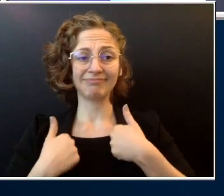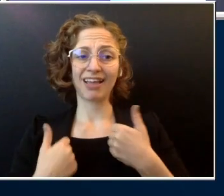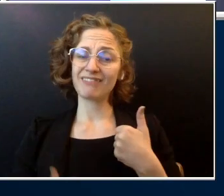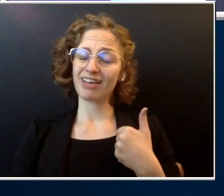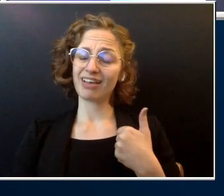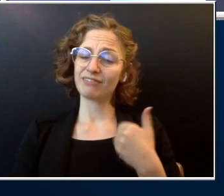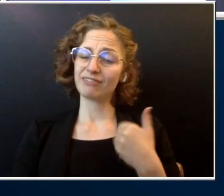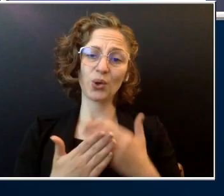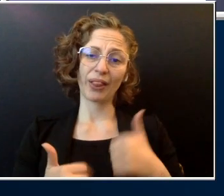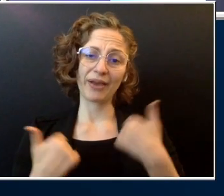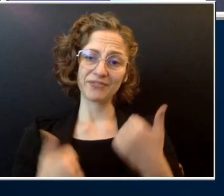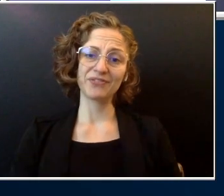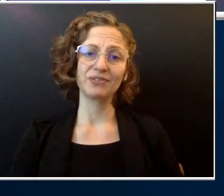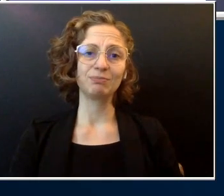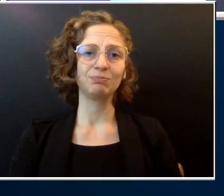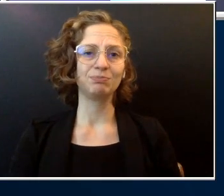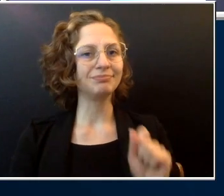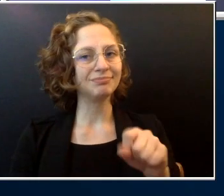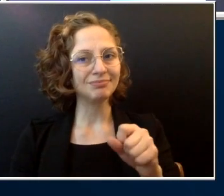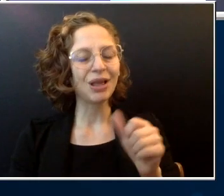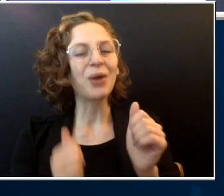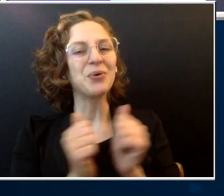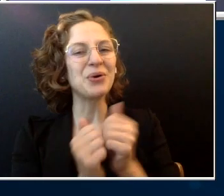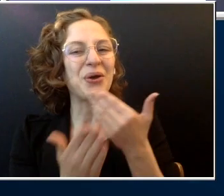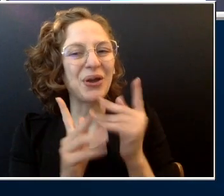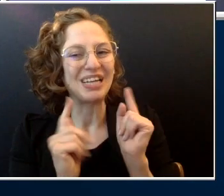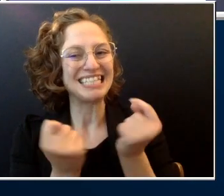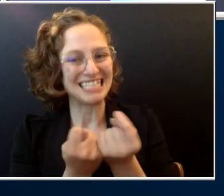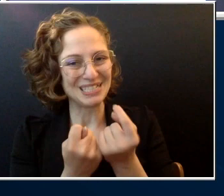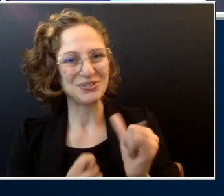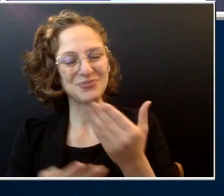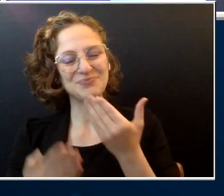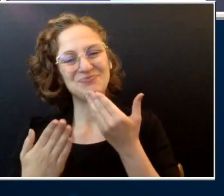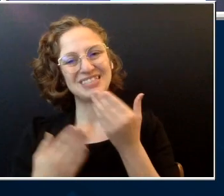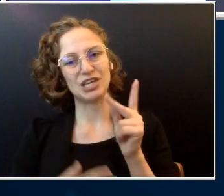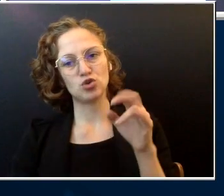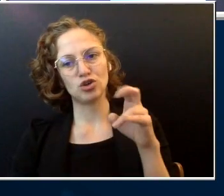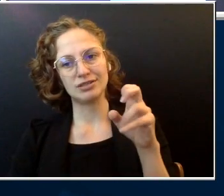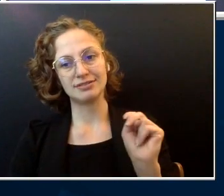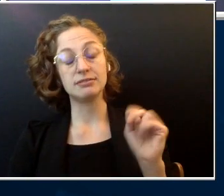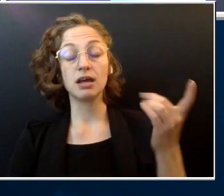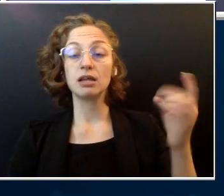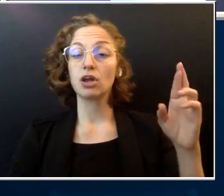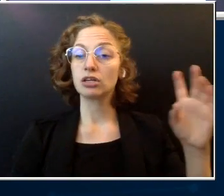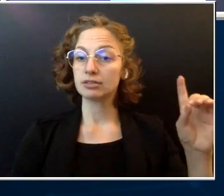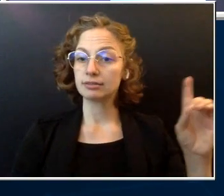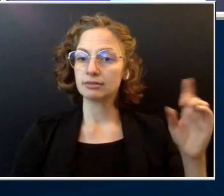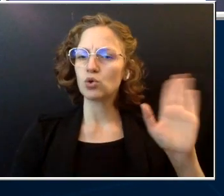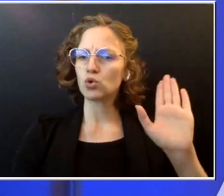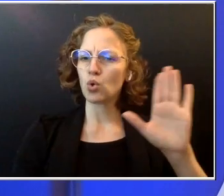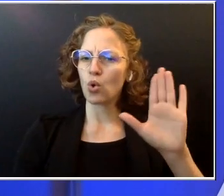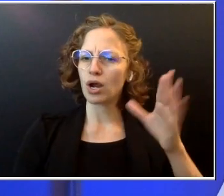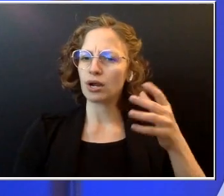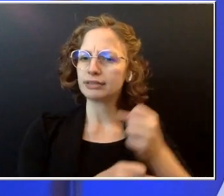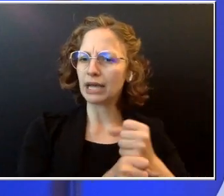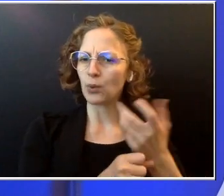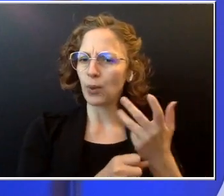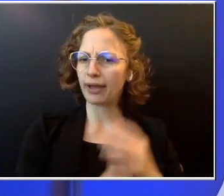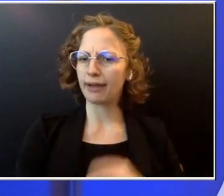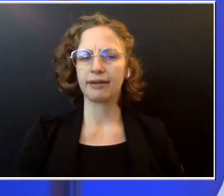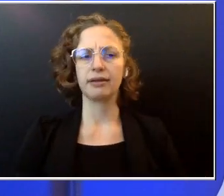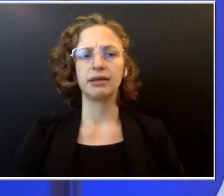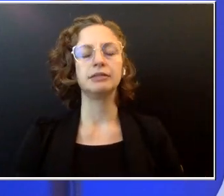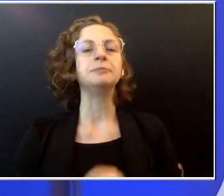good team as well. Kristen, thank you for that. Dr. Doolittle, what's the takeaway? Yeah, I think I would echo some of Kristen's comments